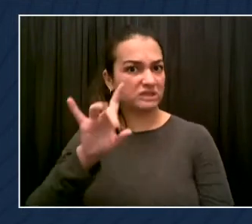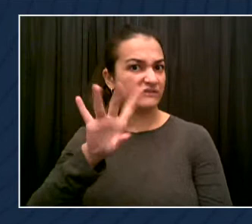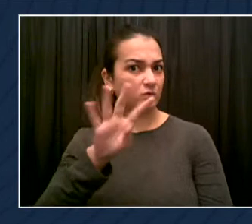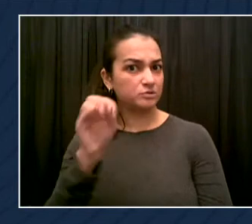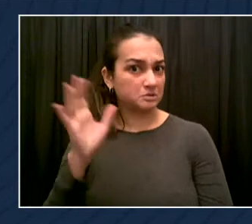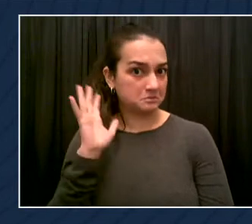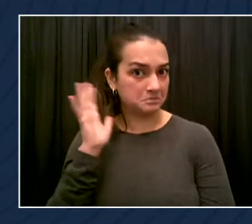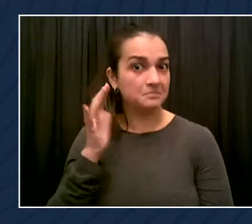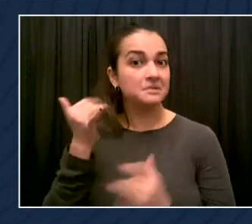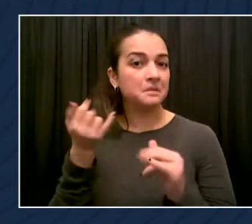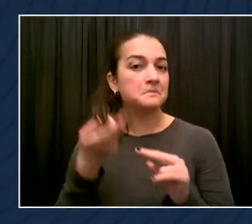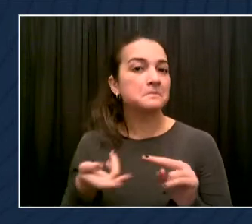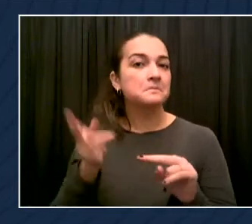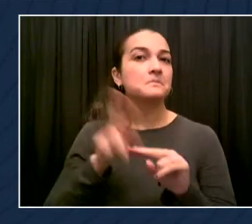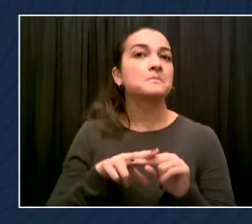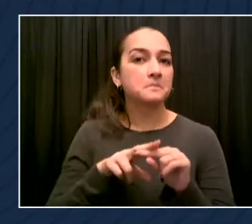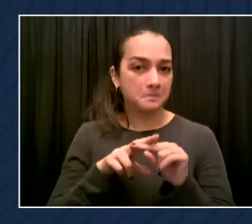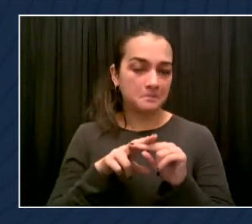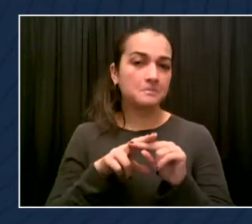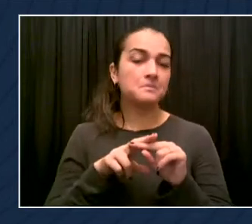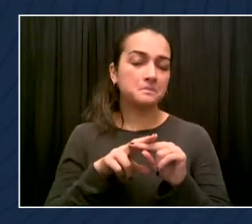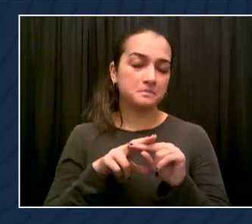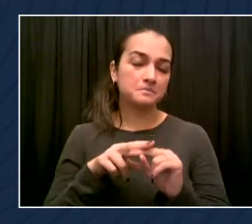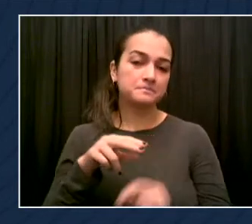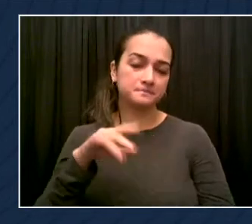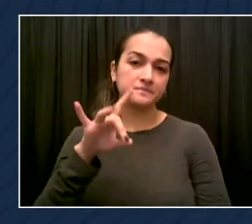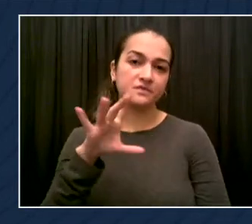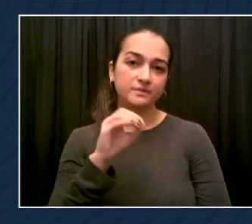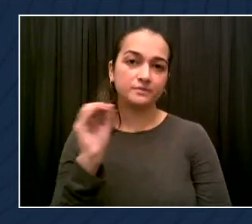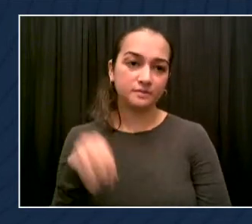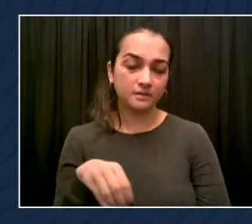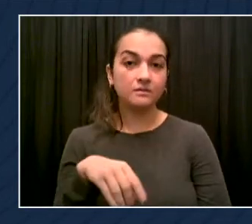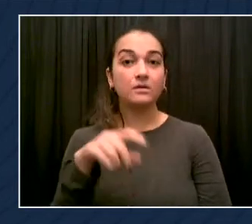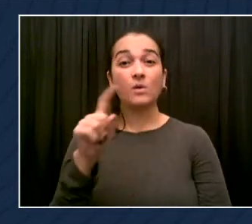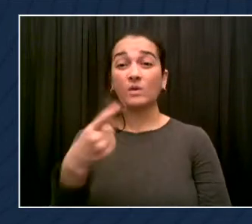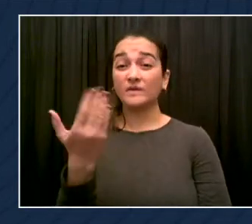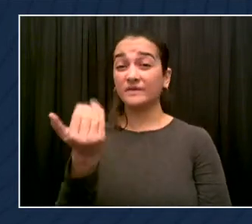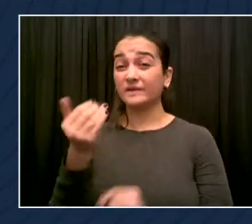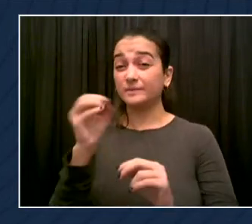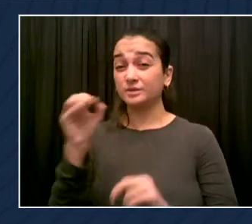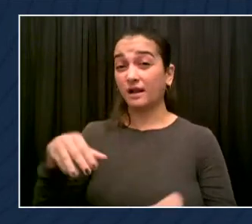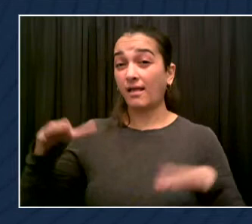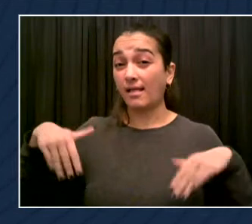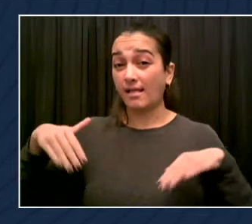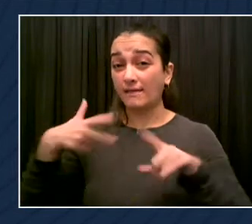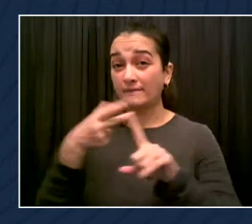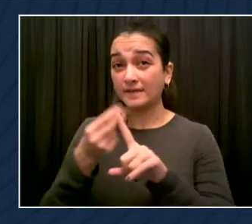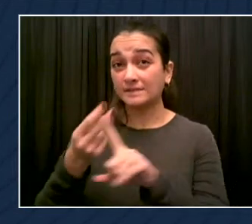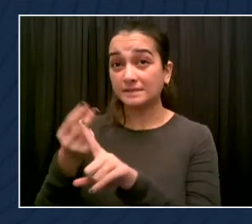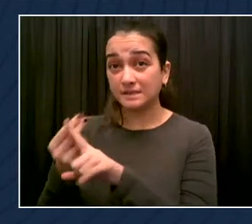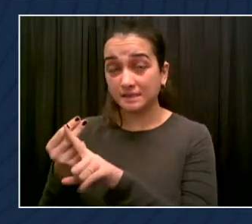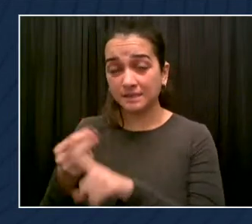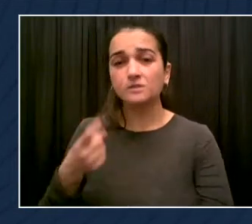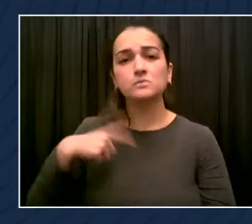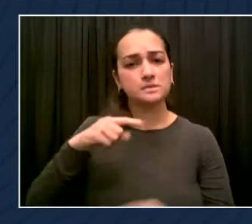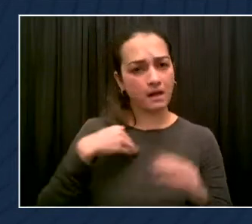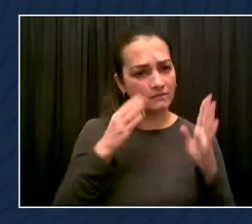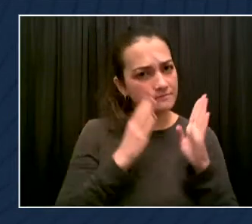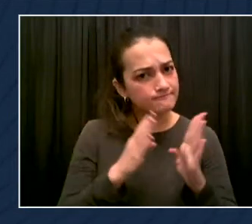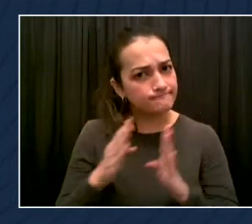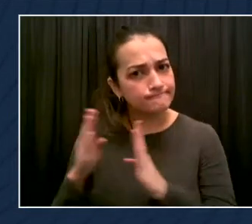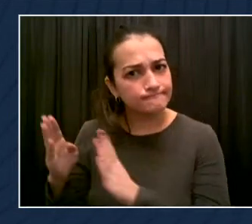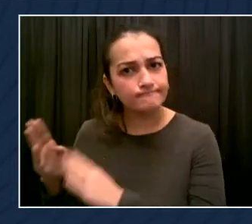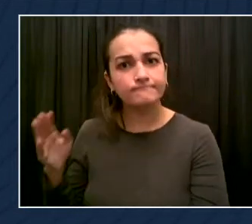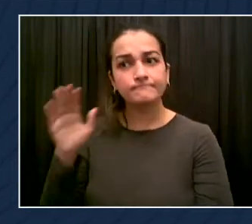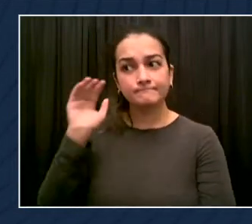can request reasonable accommodations for both religious or medical reasons. And